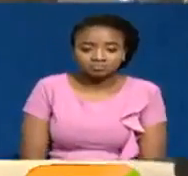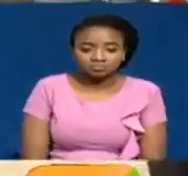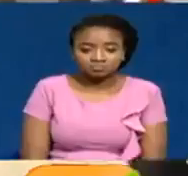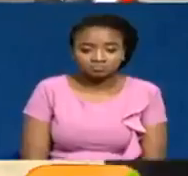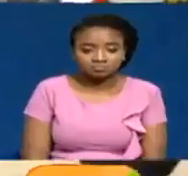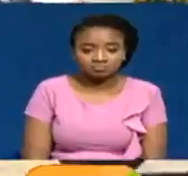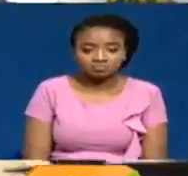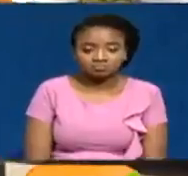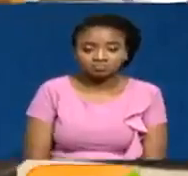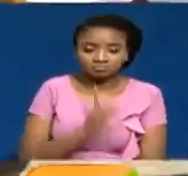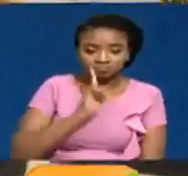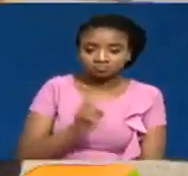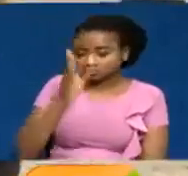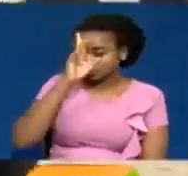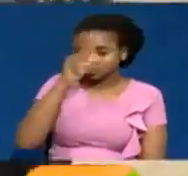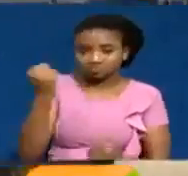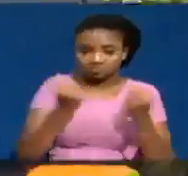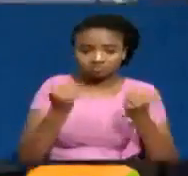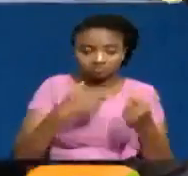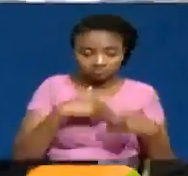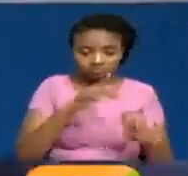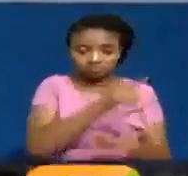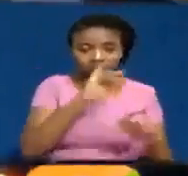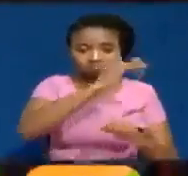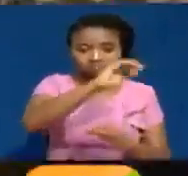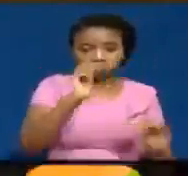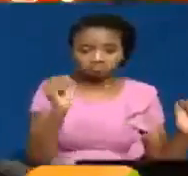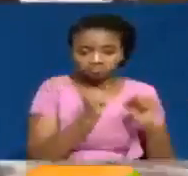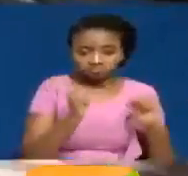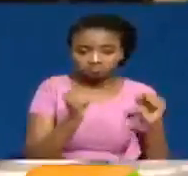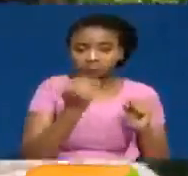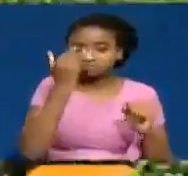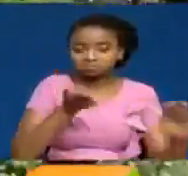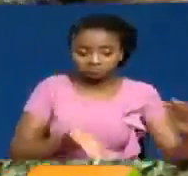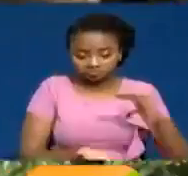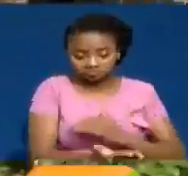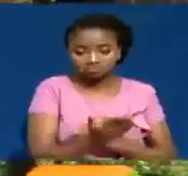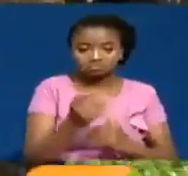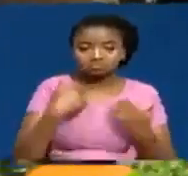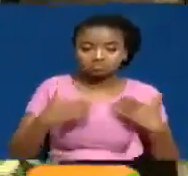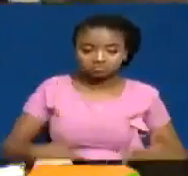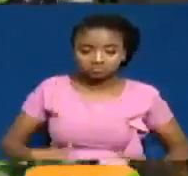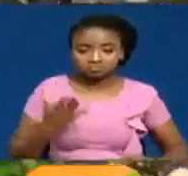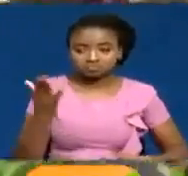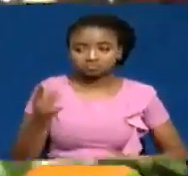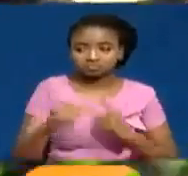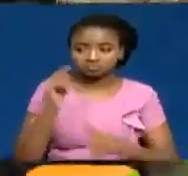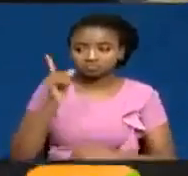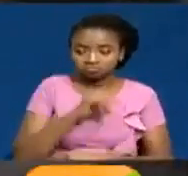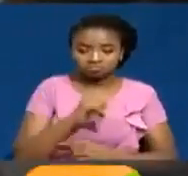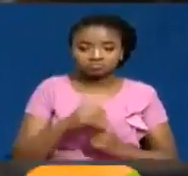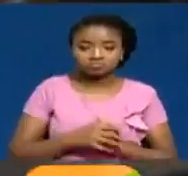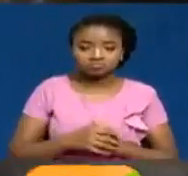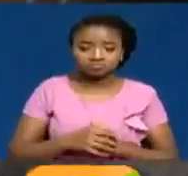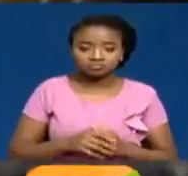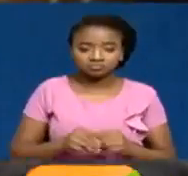This police Land Cruiser leaves the City Mortuary minutes after dropping an unclaimed body at the facility. It